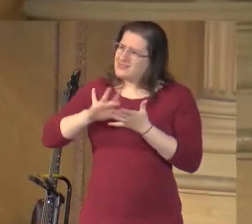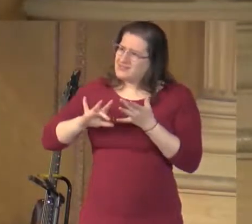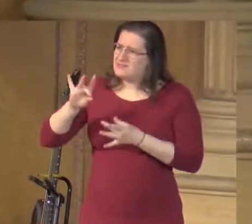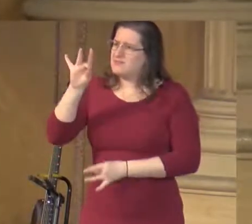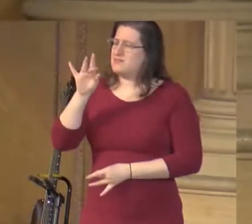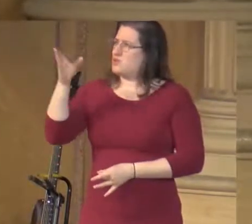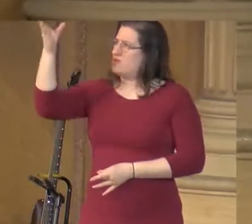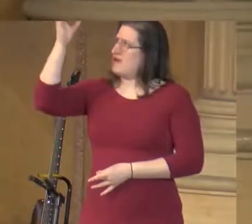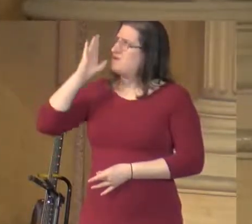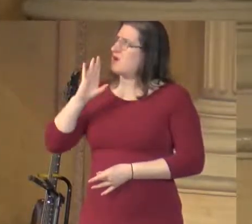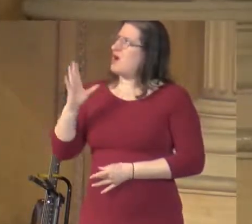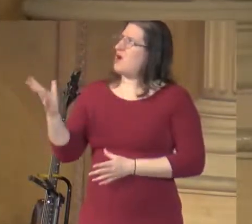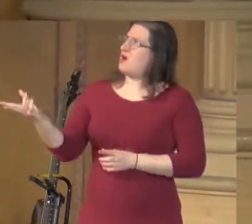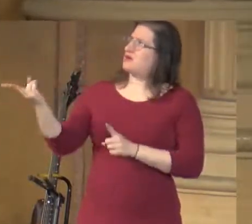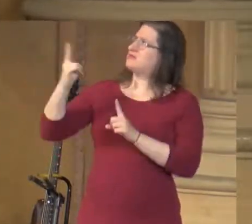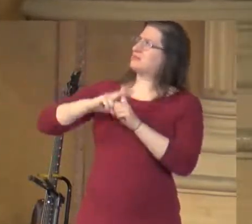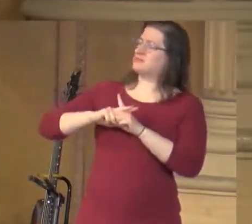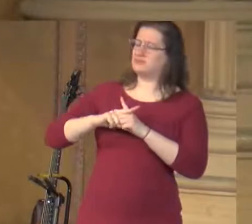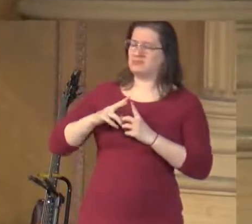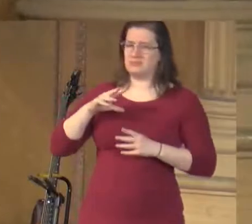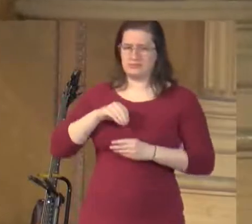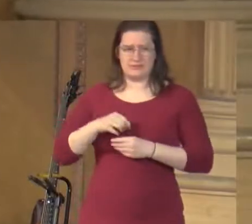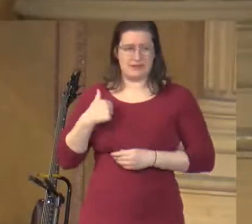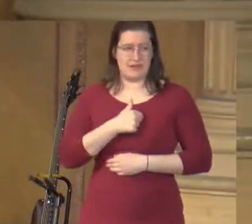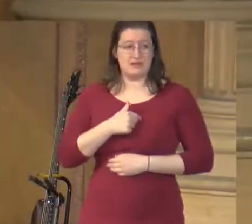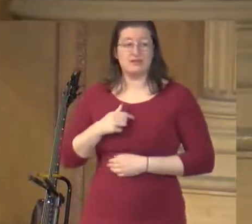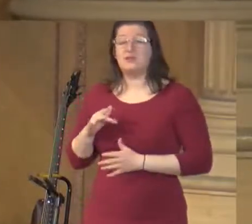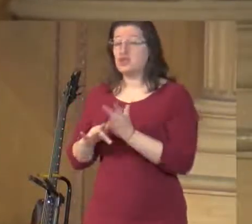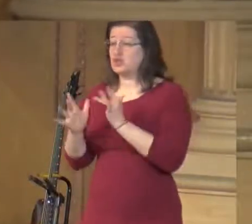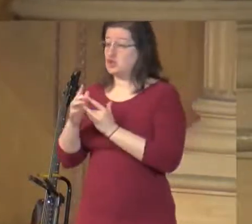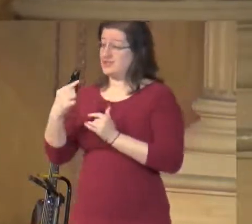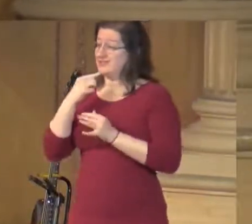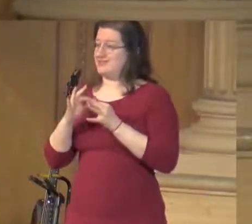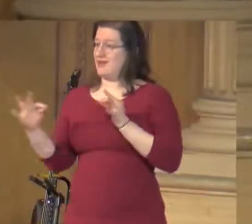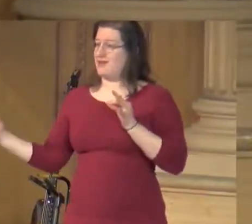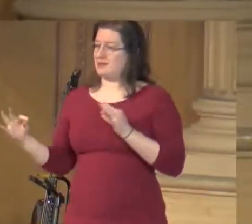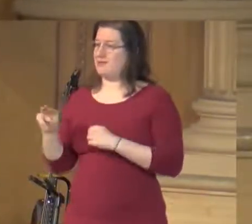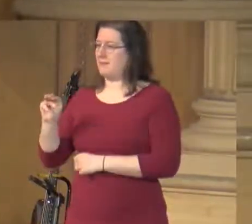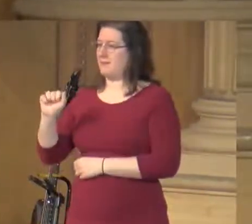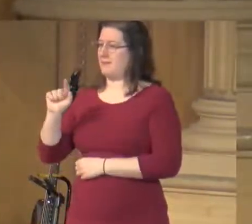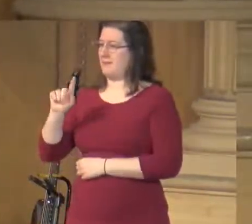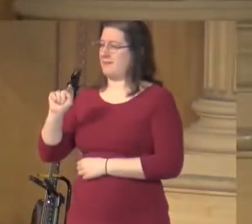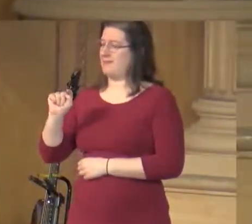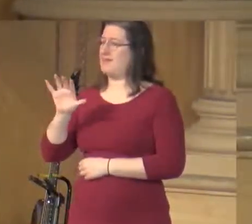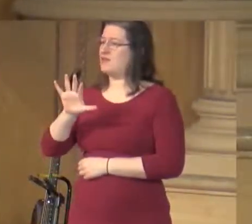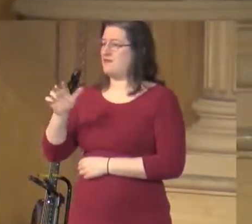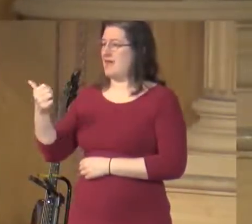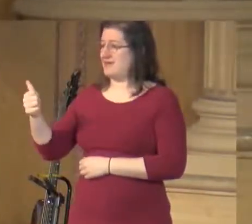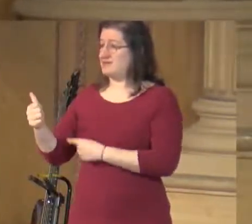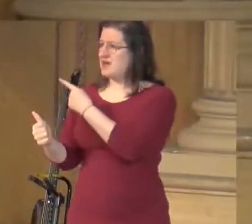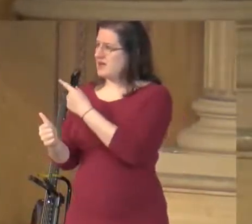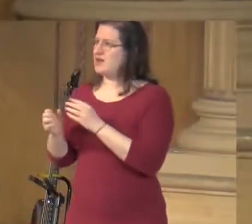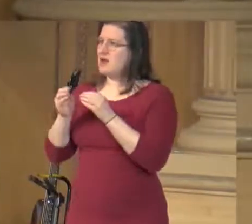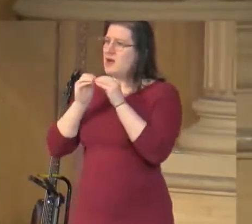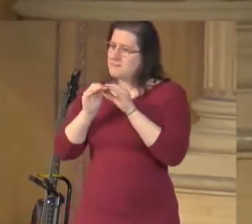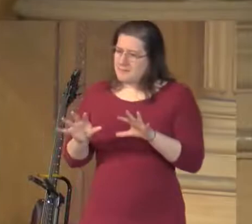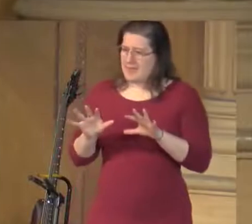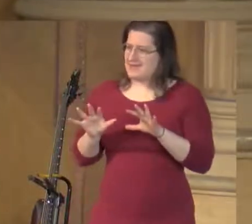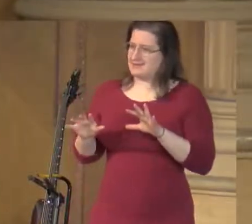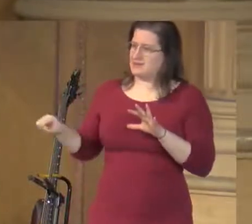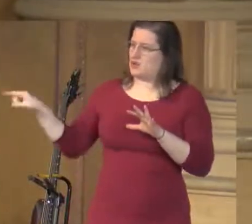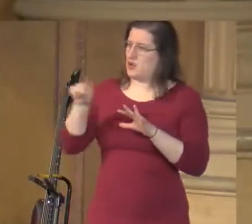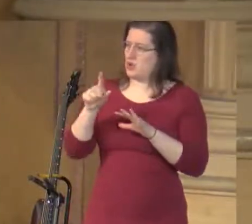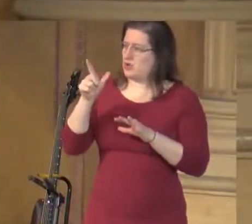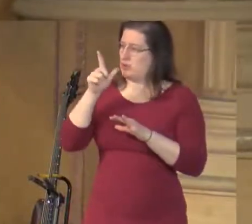So we can rejoice when we're insulted. Jesus said this in Matthew 5.10, blessed are those who are persecuted for righteousness sake, for theirs is the kingdom of heaven.